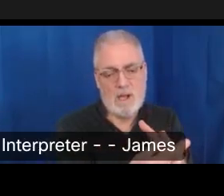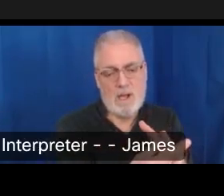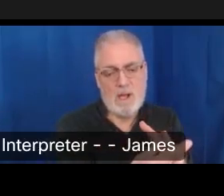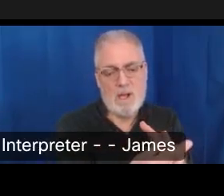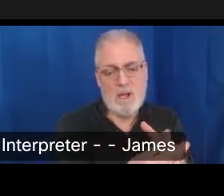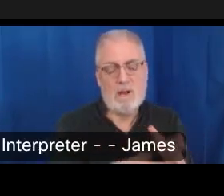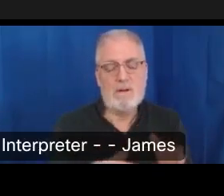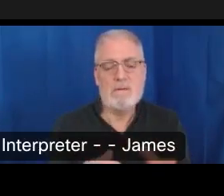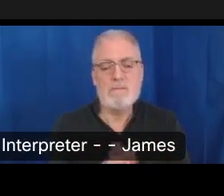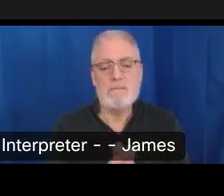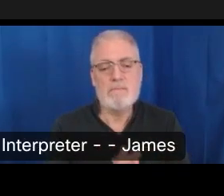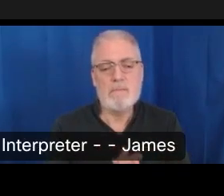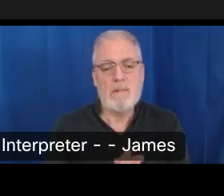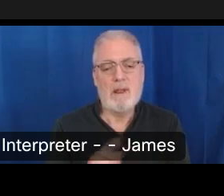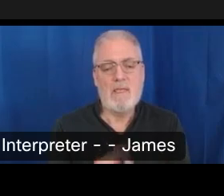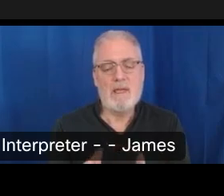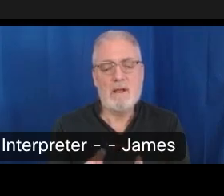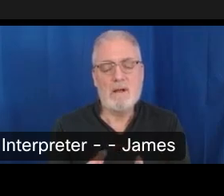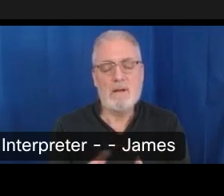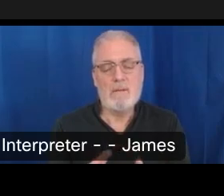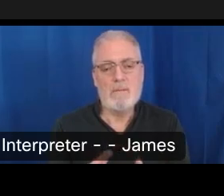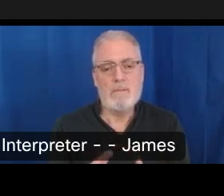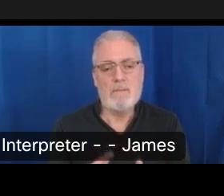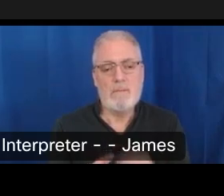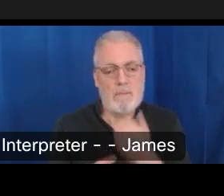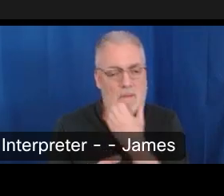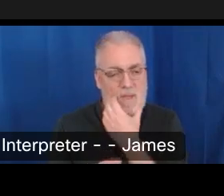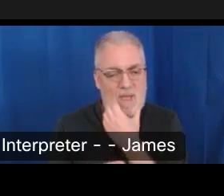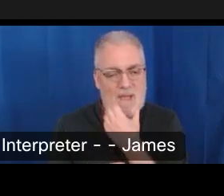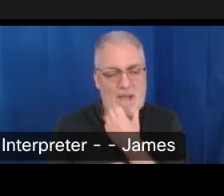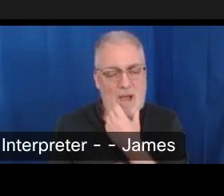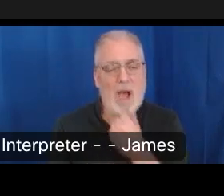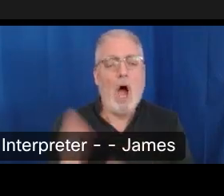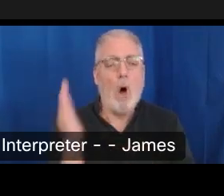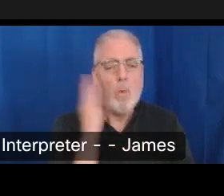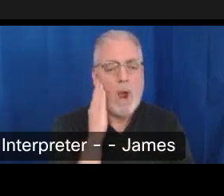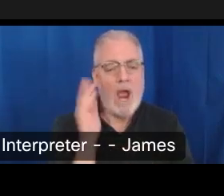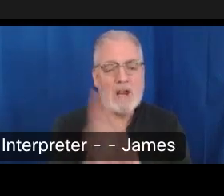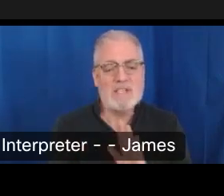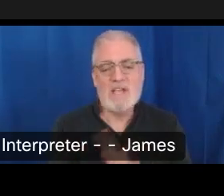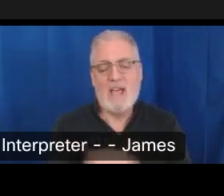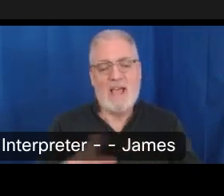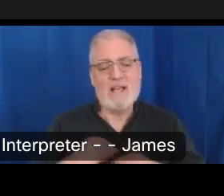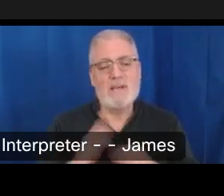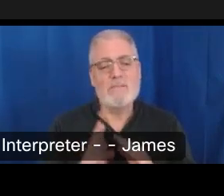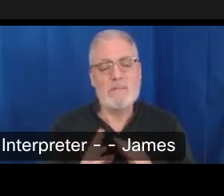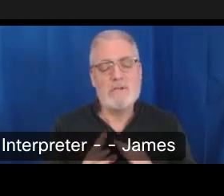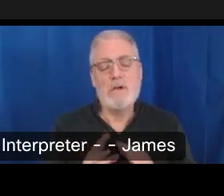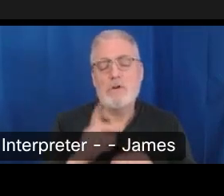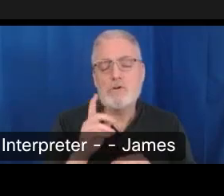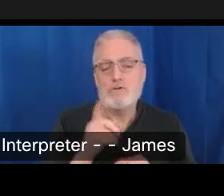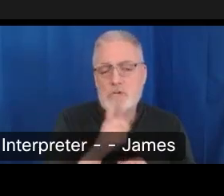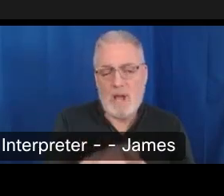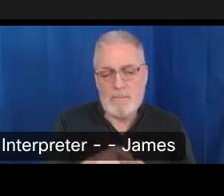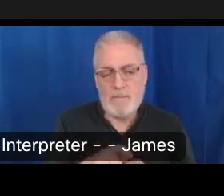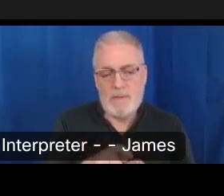acceptance is something that, I'll be honest, it shouldn't be its own thing. It's kind of baked into everything here because that's the